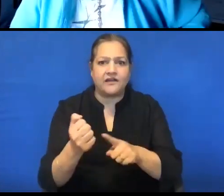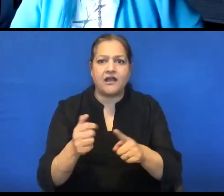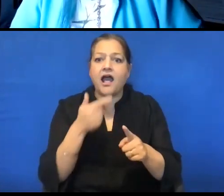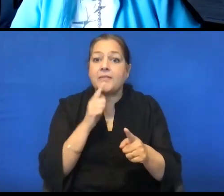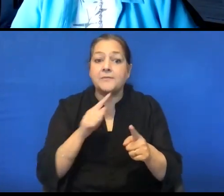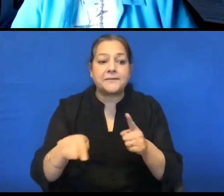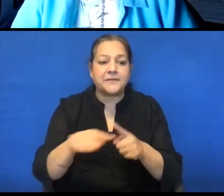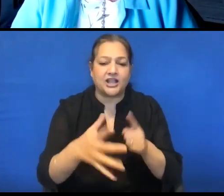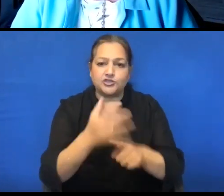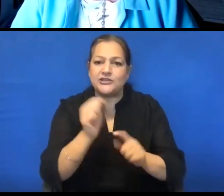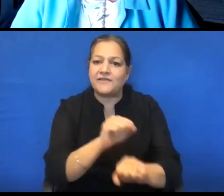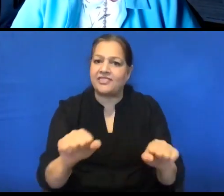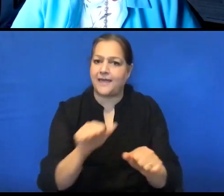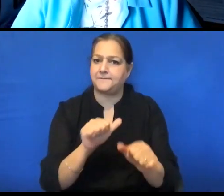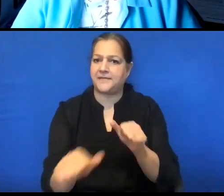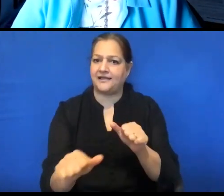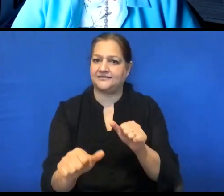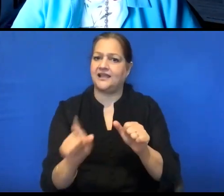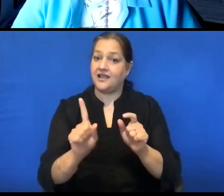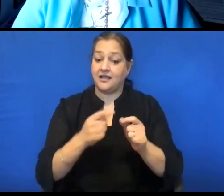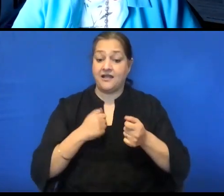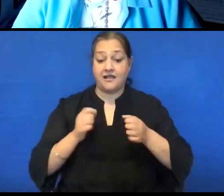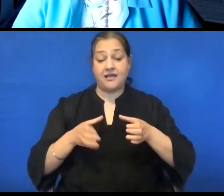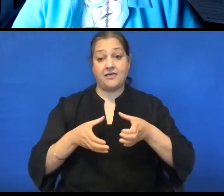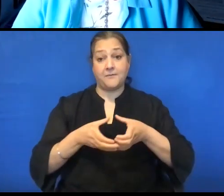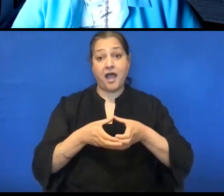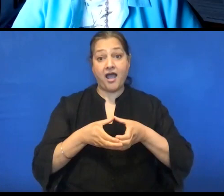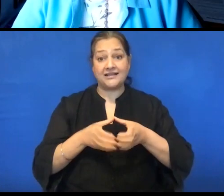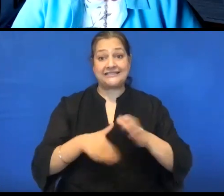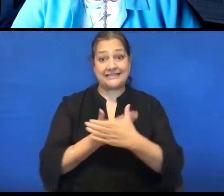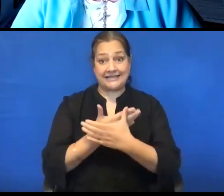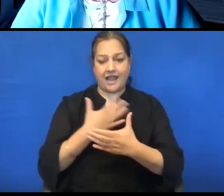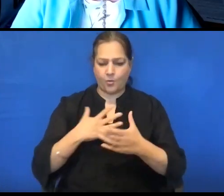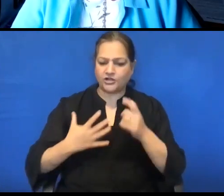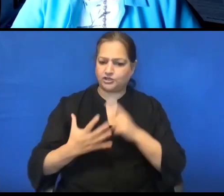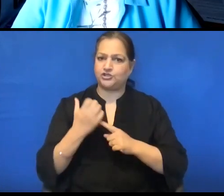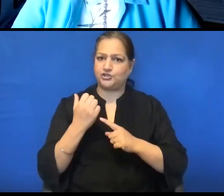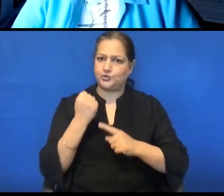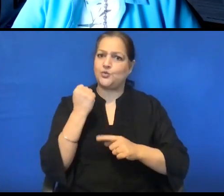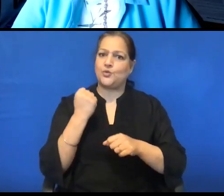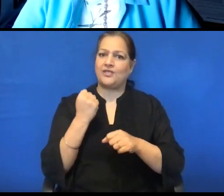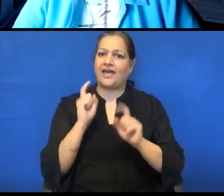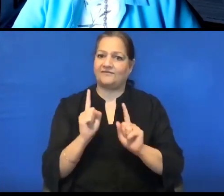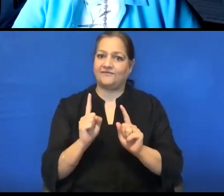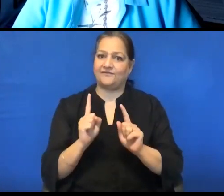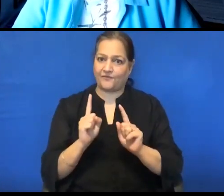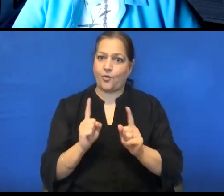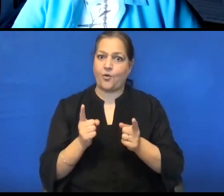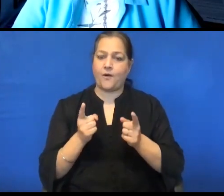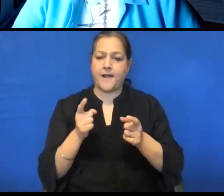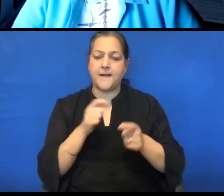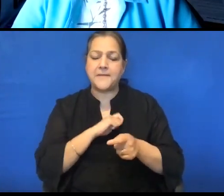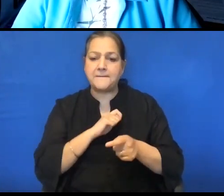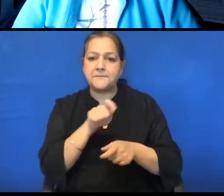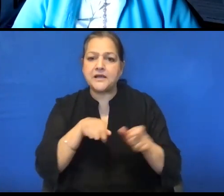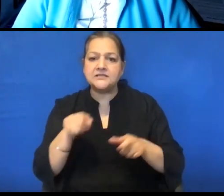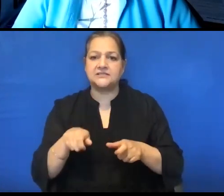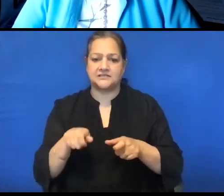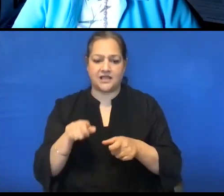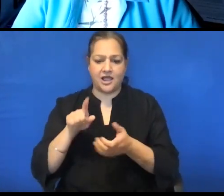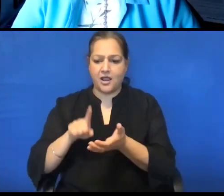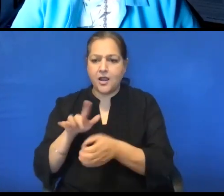leader. I want to do that for the party. I want to do that for our members. I want to do that for our local parties as well. If